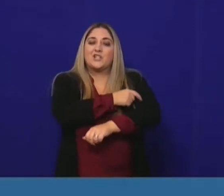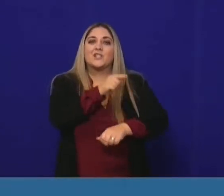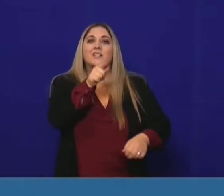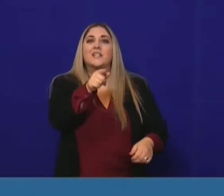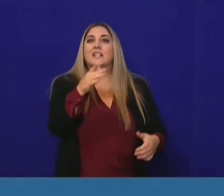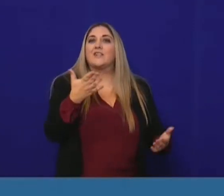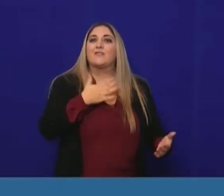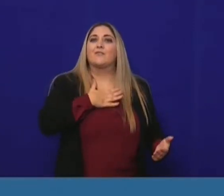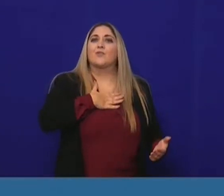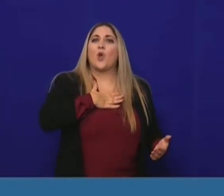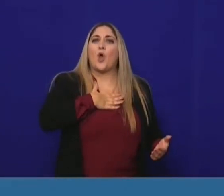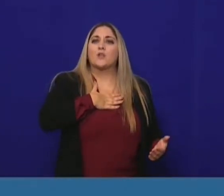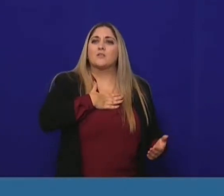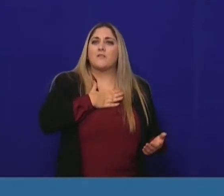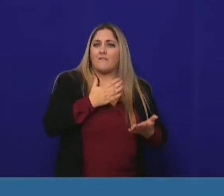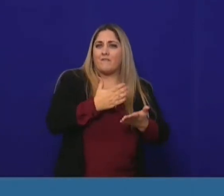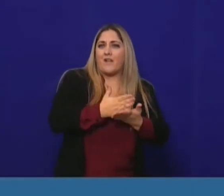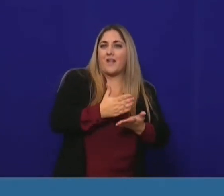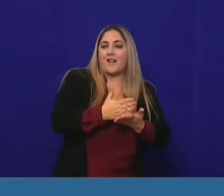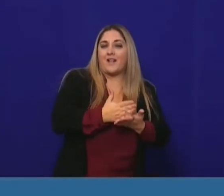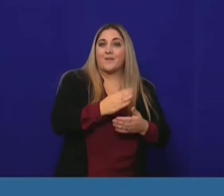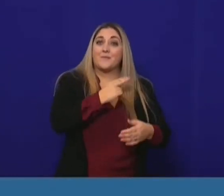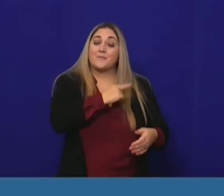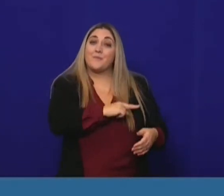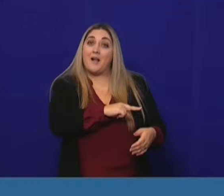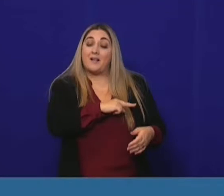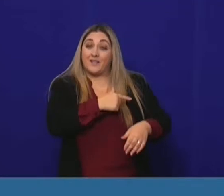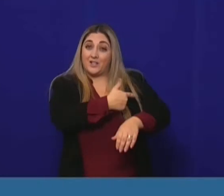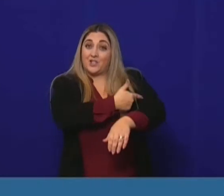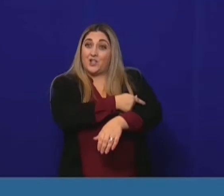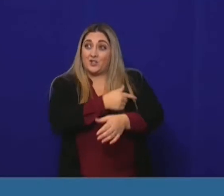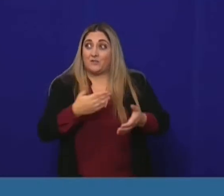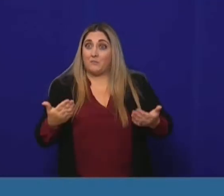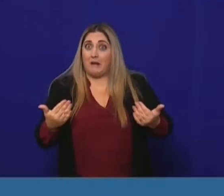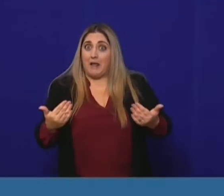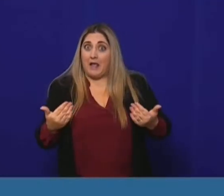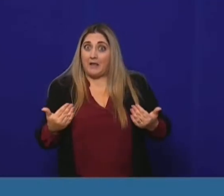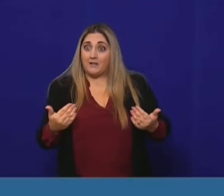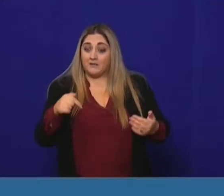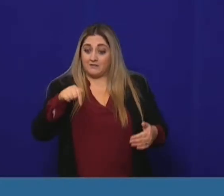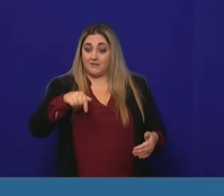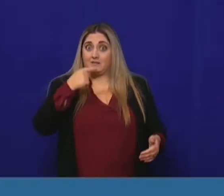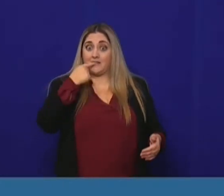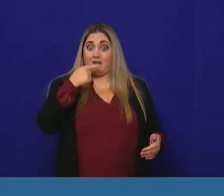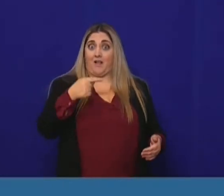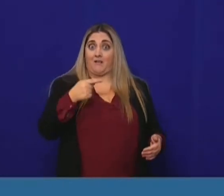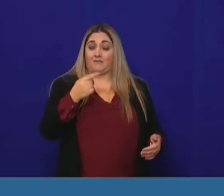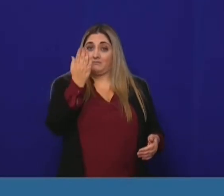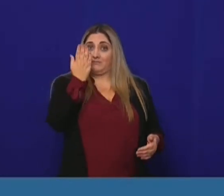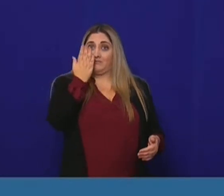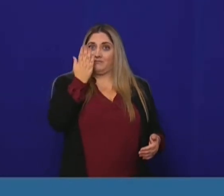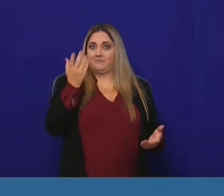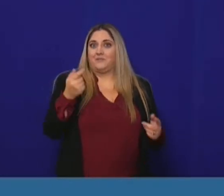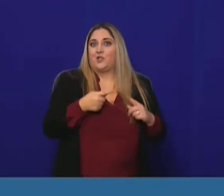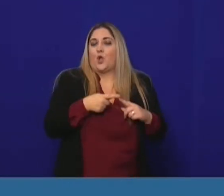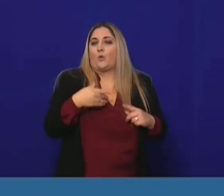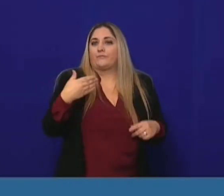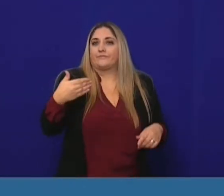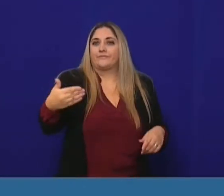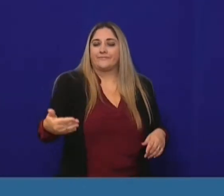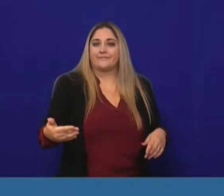s-sentiment vera bħalissa? Malta jista' jkollha tilqima sal-aħħar tas-sena? Fl-aħħar net semmejt l-Amber